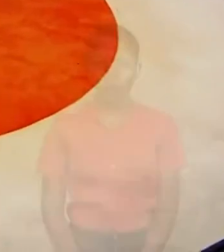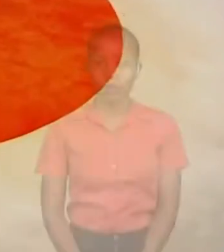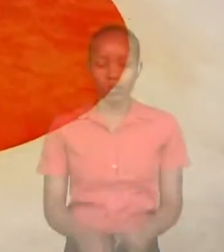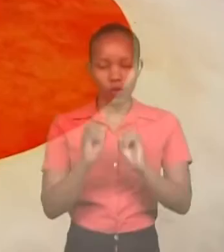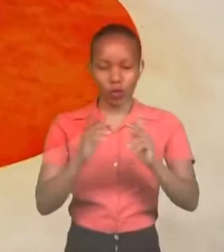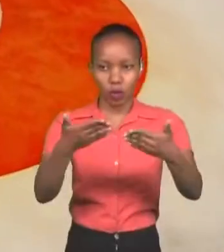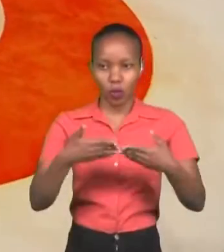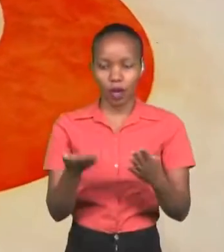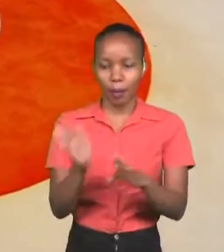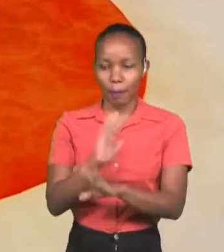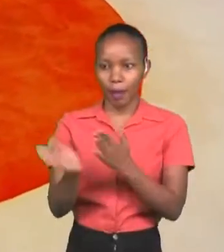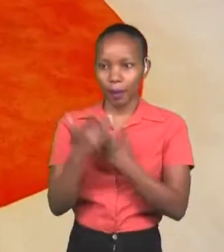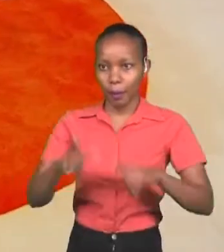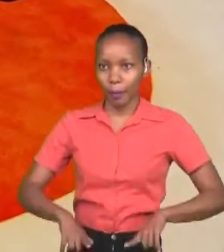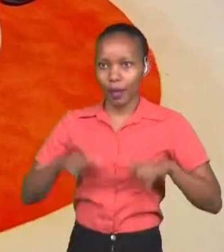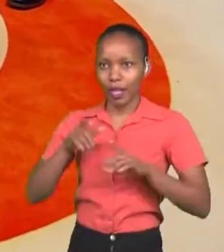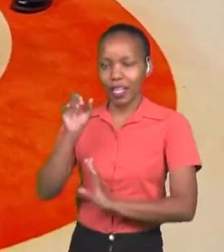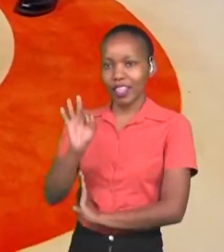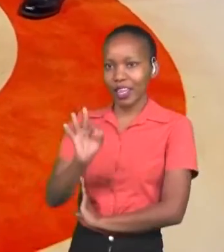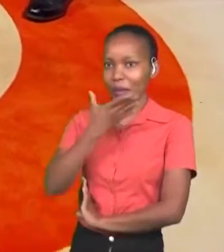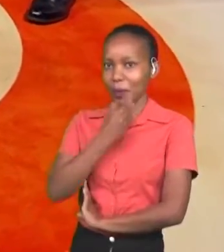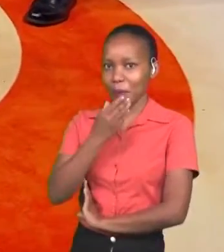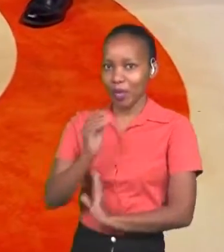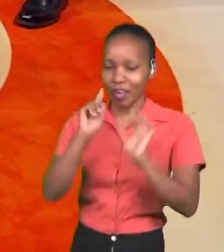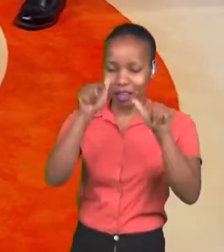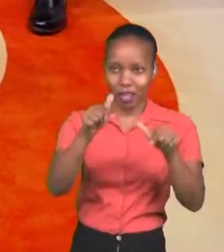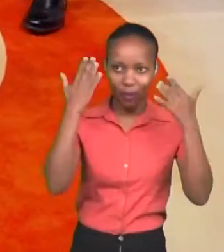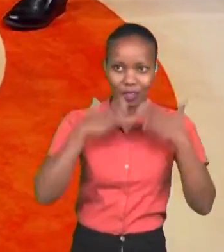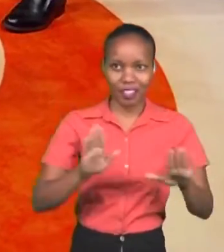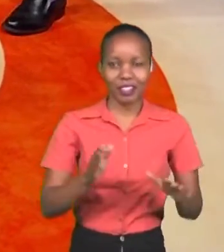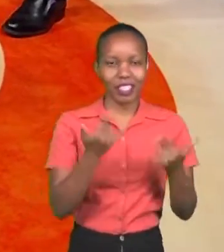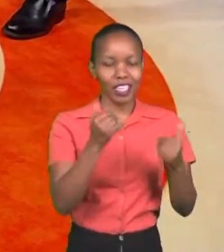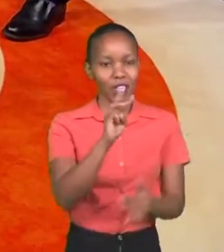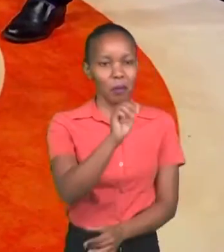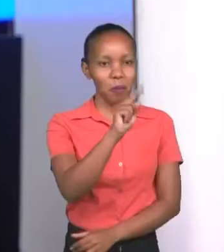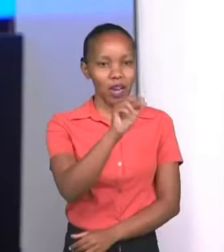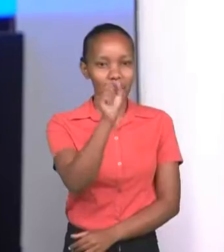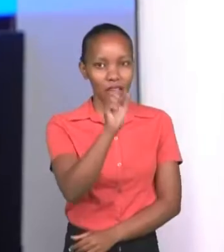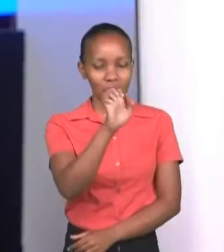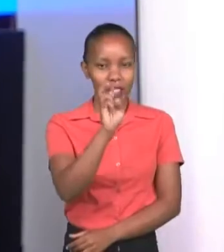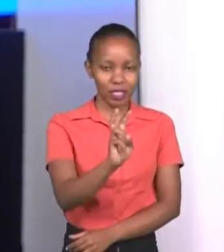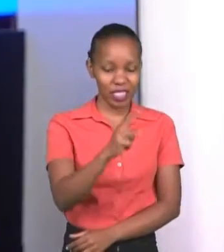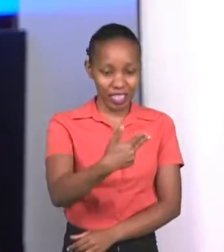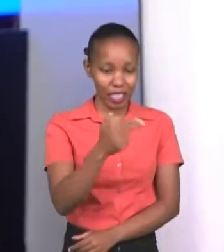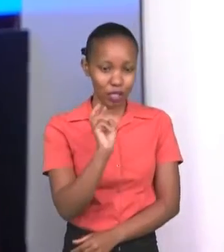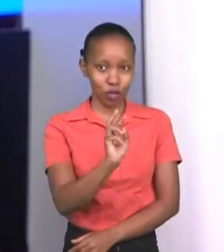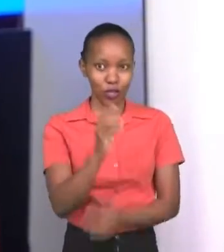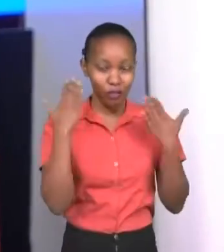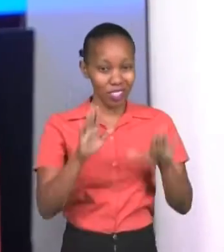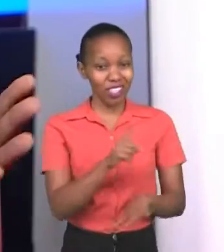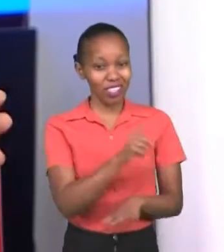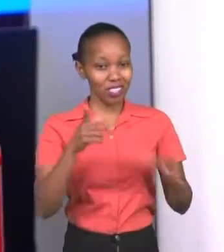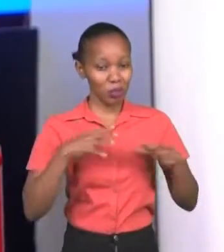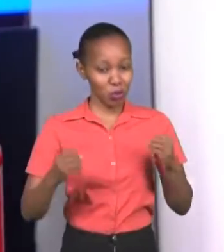Right, welcome back to Morning Live. The three gentlemen are finally here. Manasseh has joined us, and as you can see, this guy has shocked me today. I